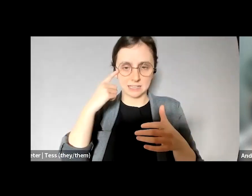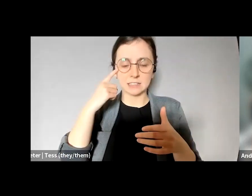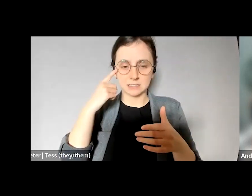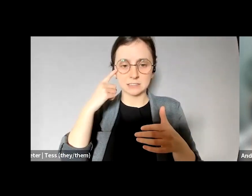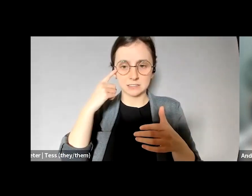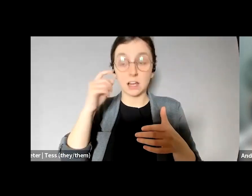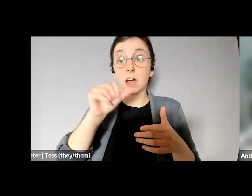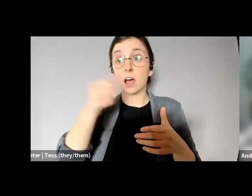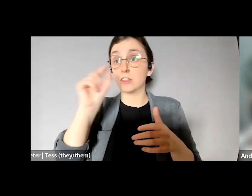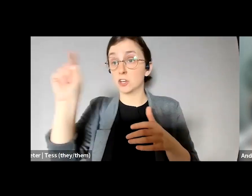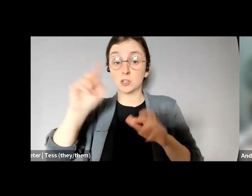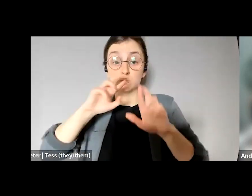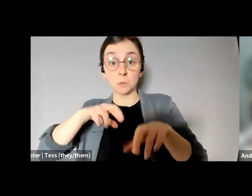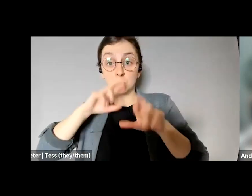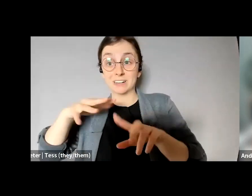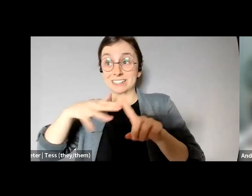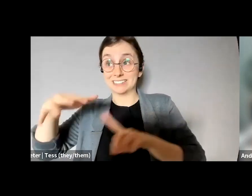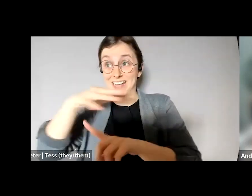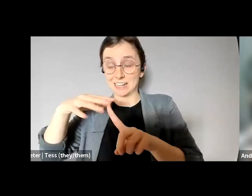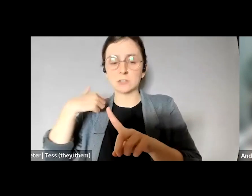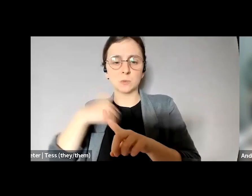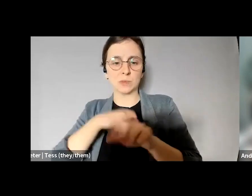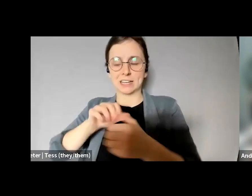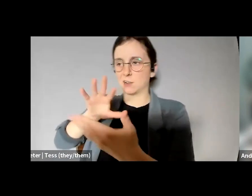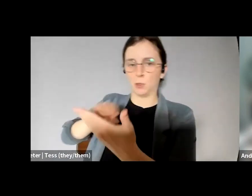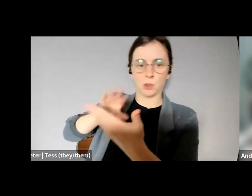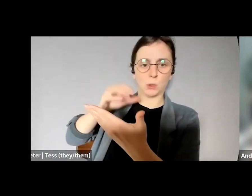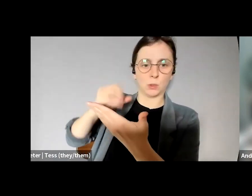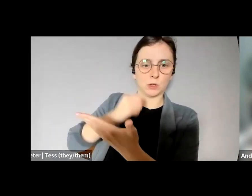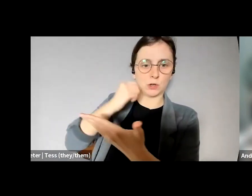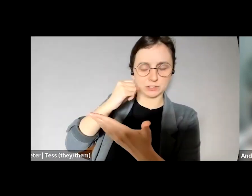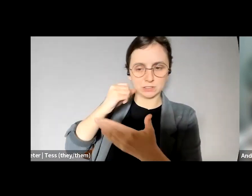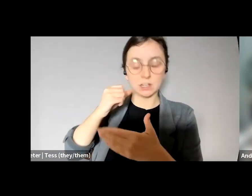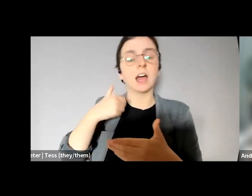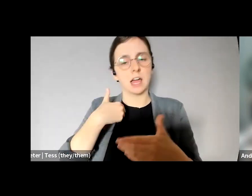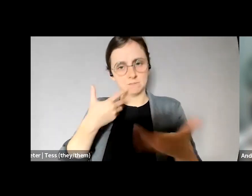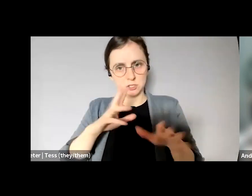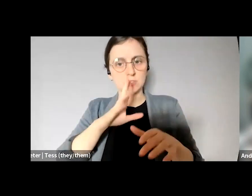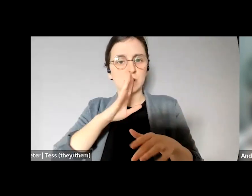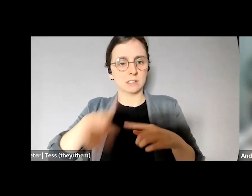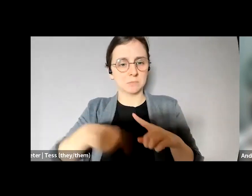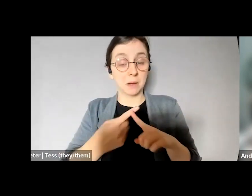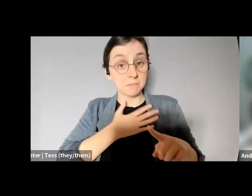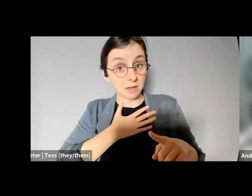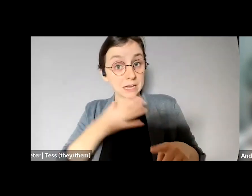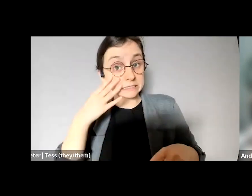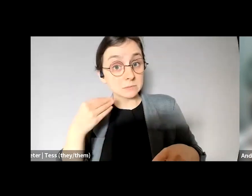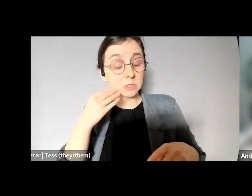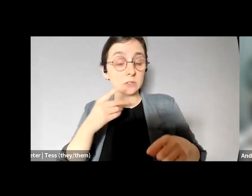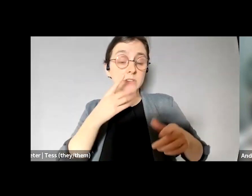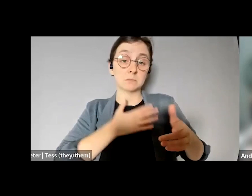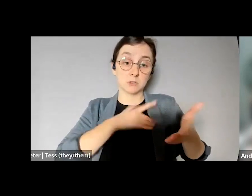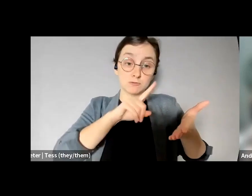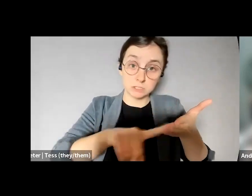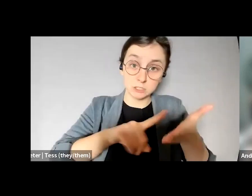other reporting contexts. So of course, I've talked especially about my experience and research with respect